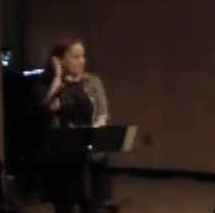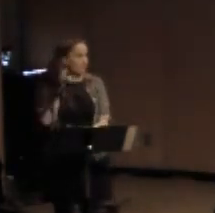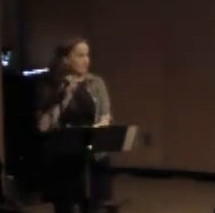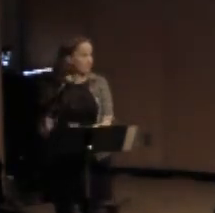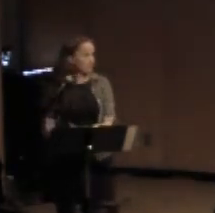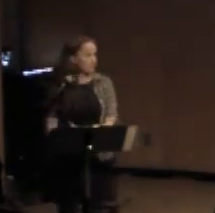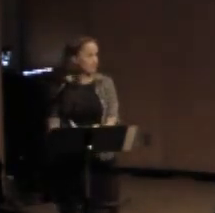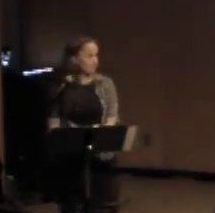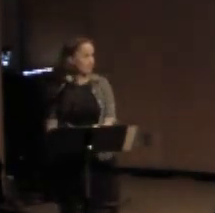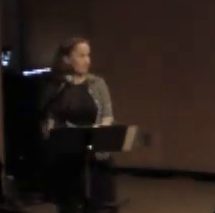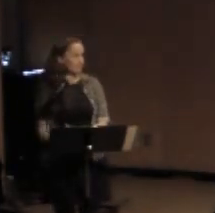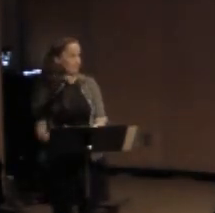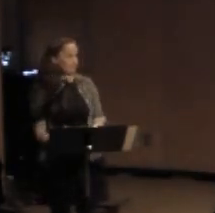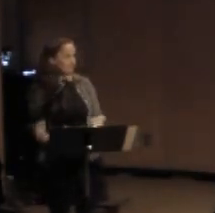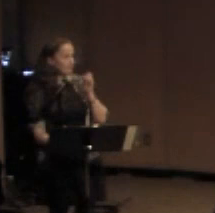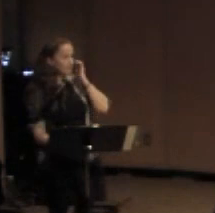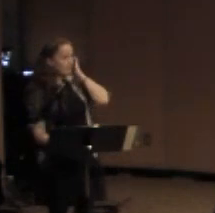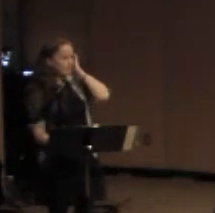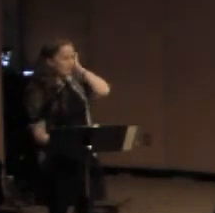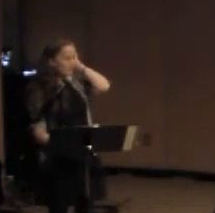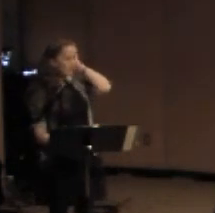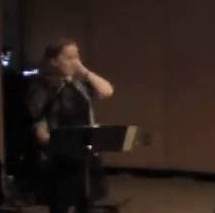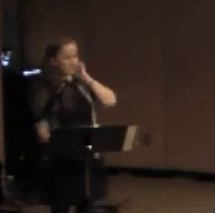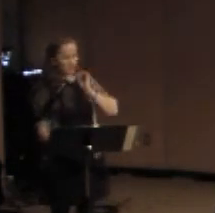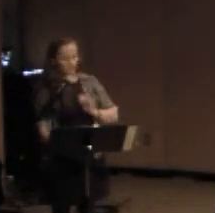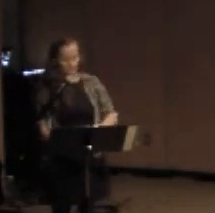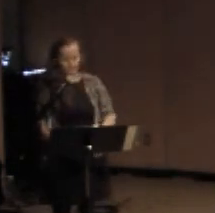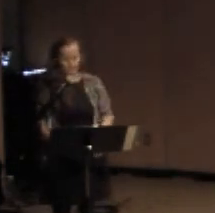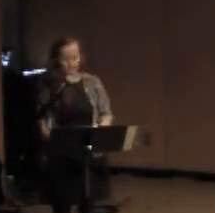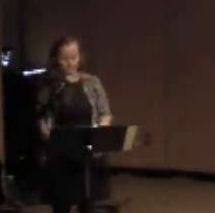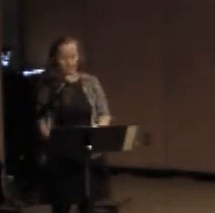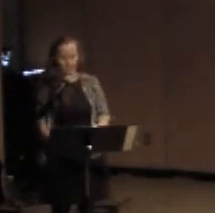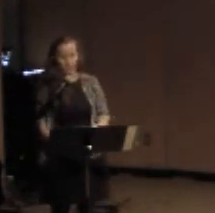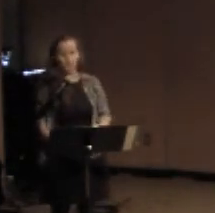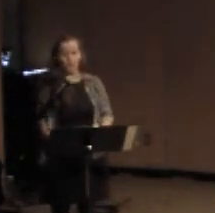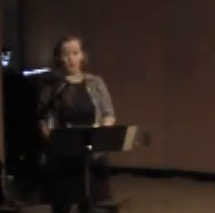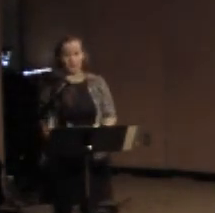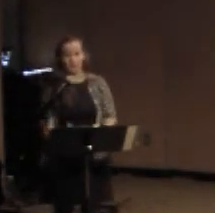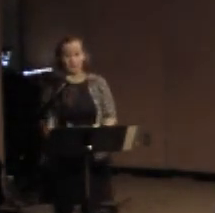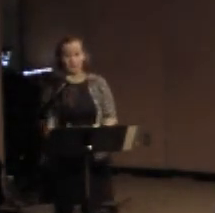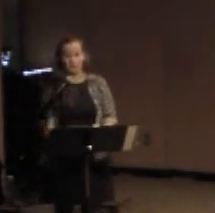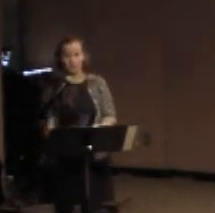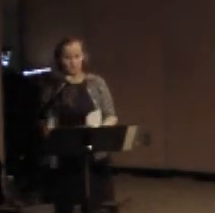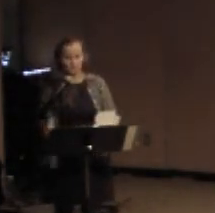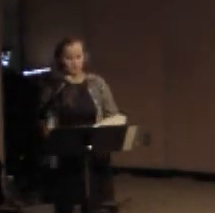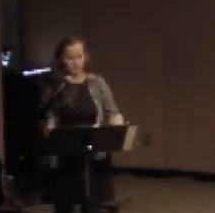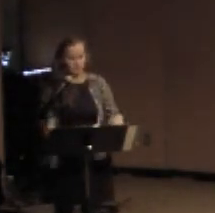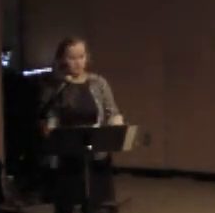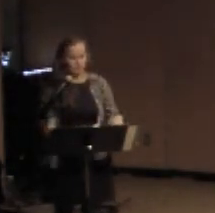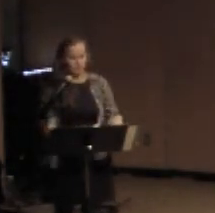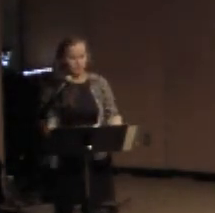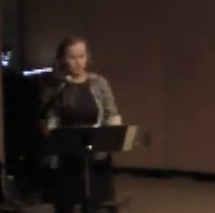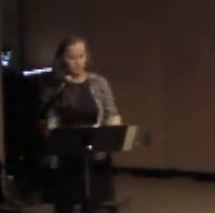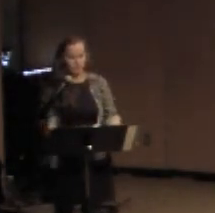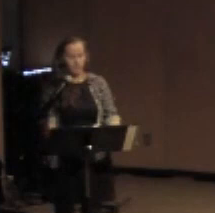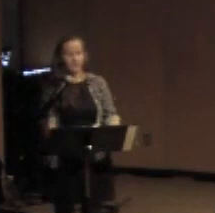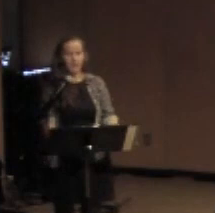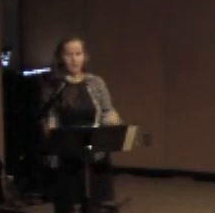turns and goes out again the young woman looks at the young man you saw him didn't you